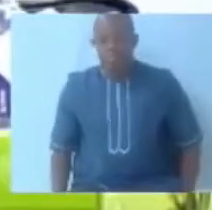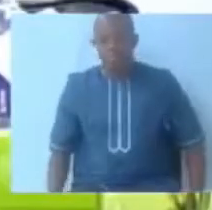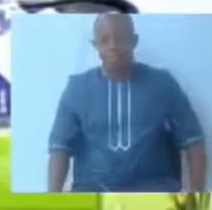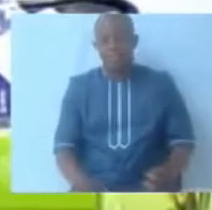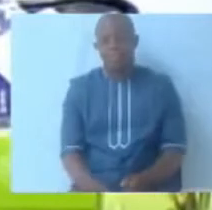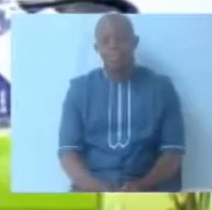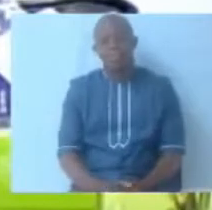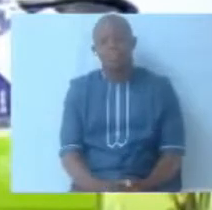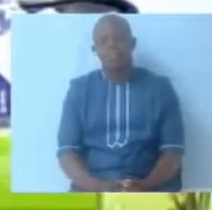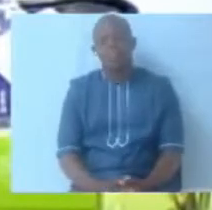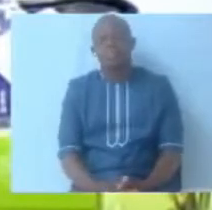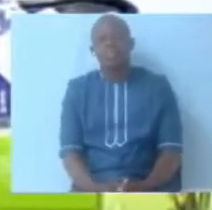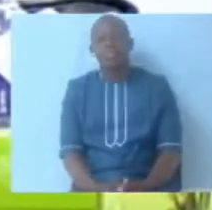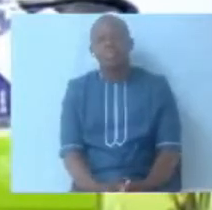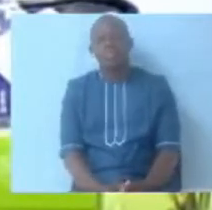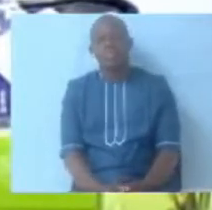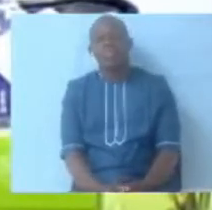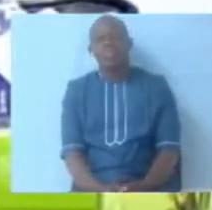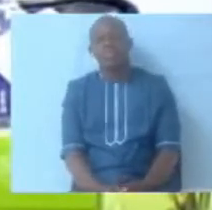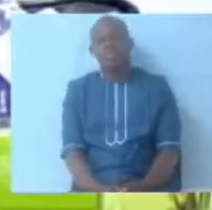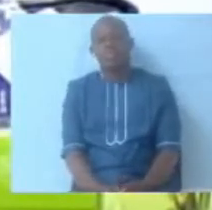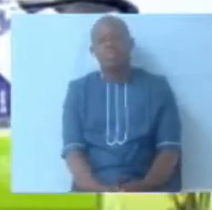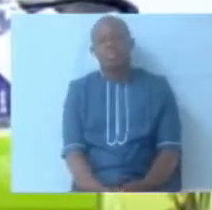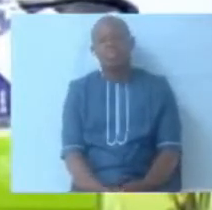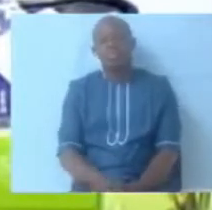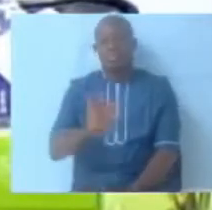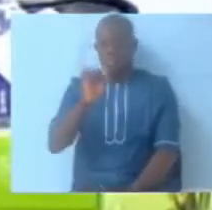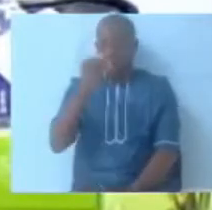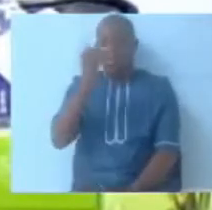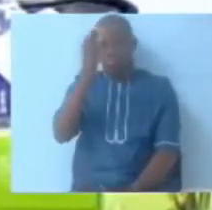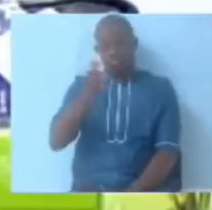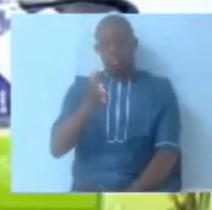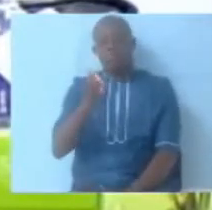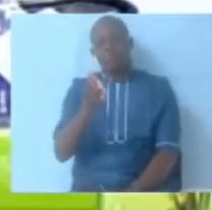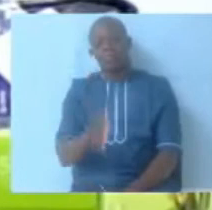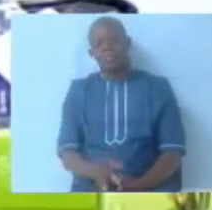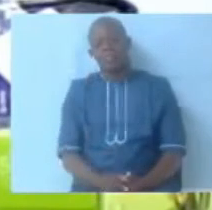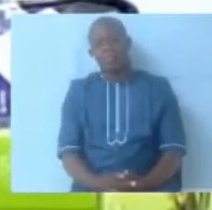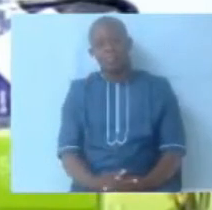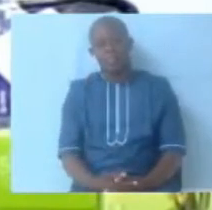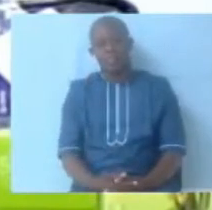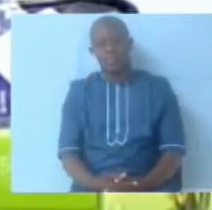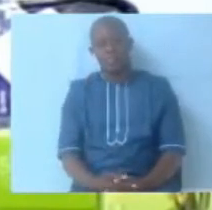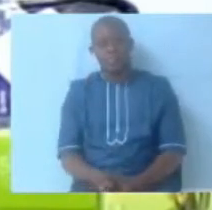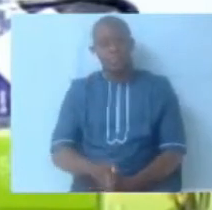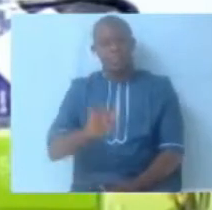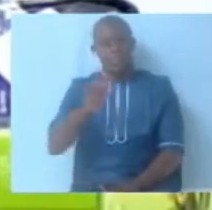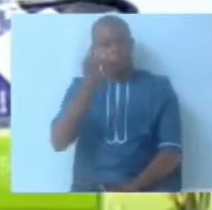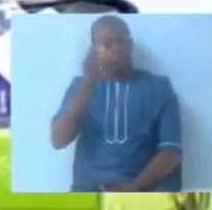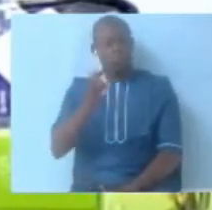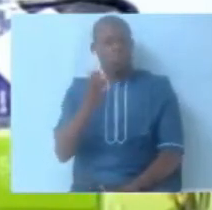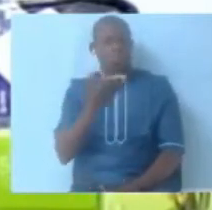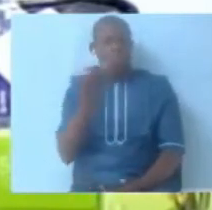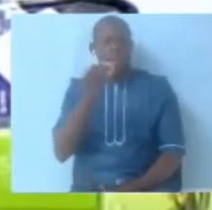mu kulen mea lonko wol be man raw to mirimo ko tangi wol be bondi gele ko. Yes, that is right. You can no longer as a lawyer go to court and